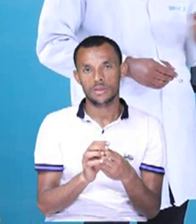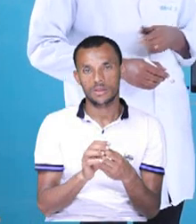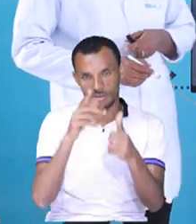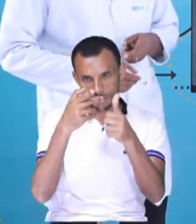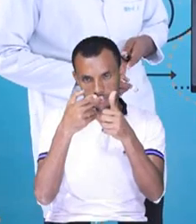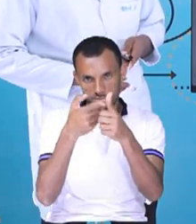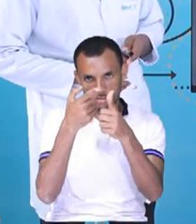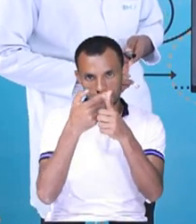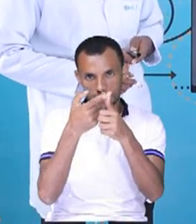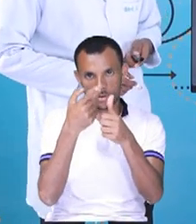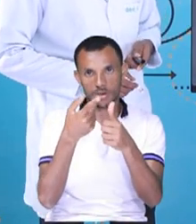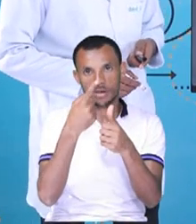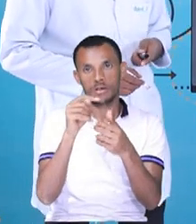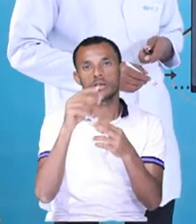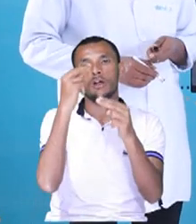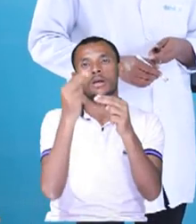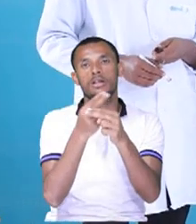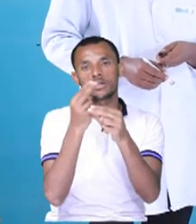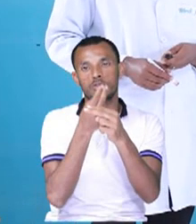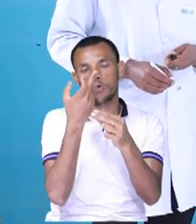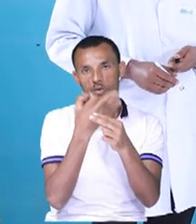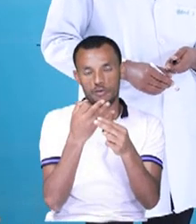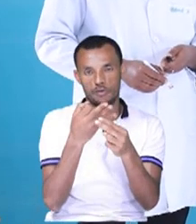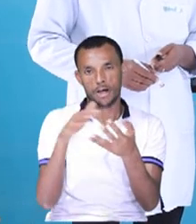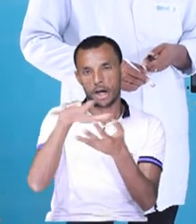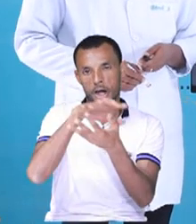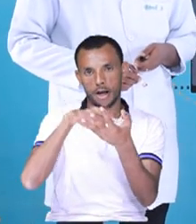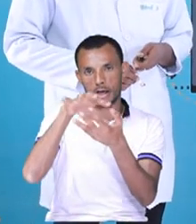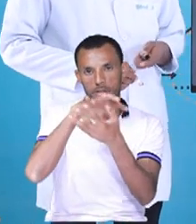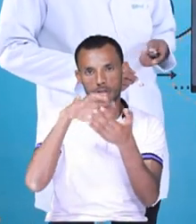The first one is the nature of the reacting species.